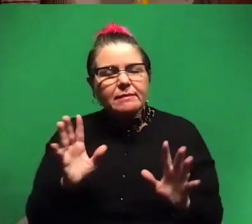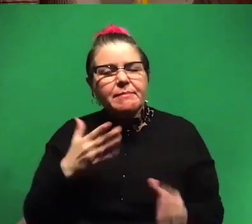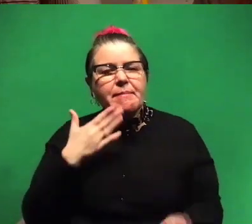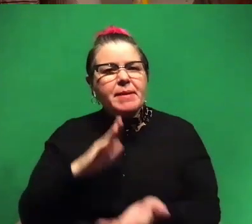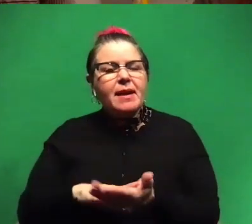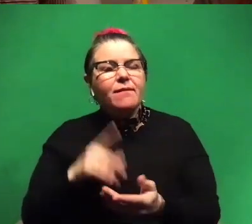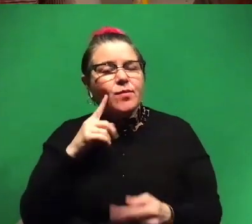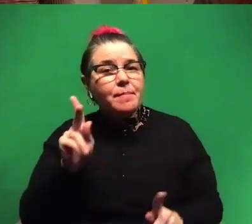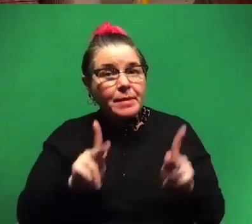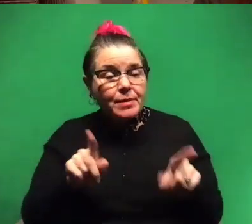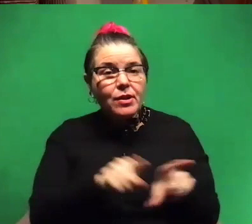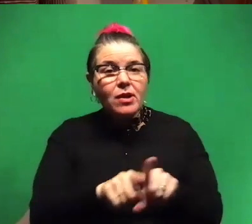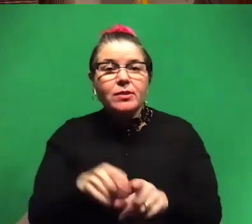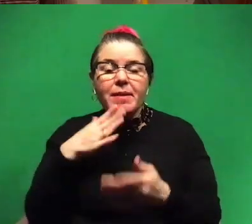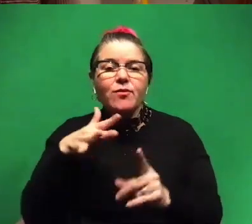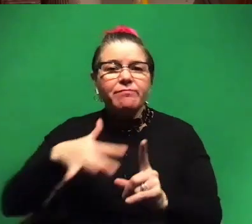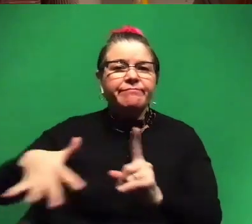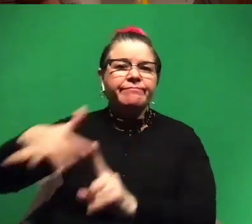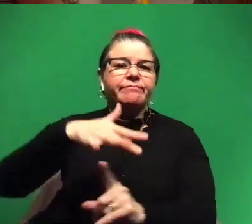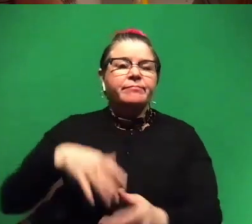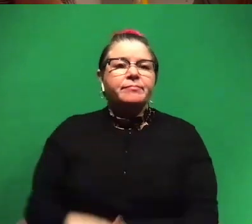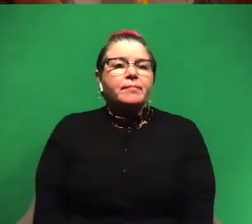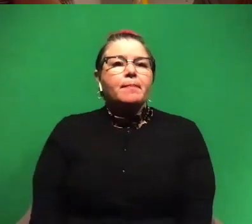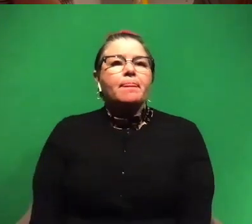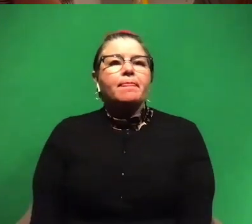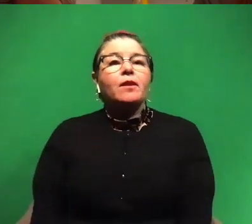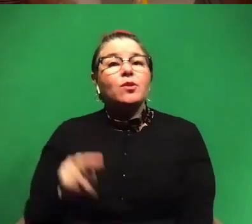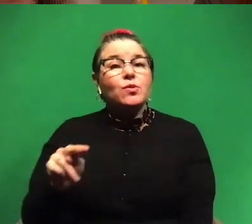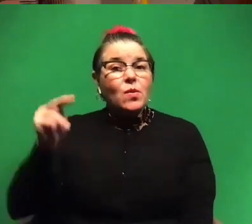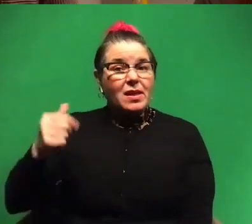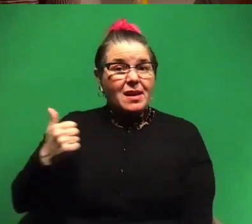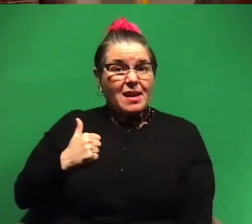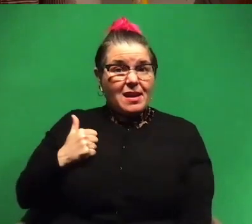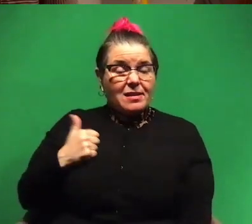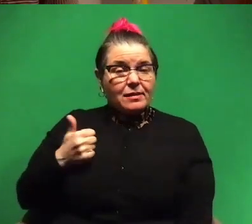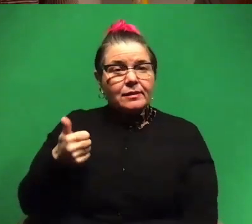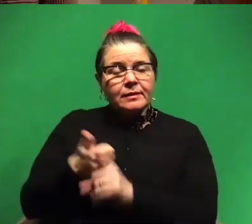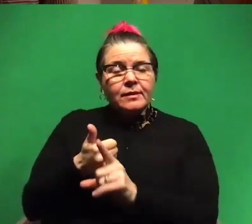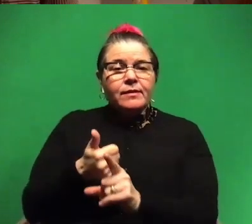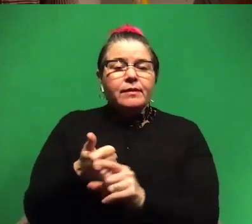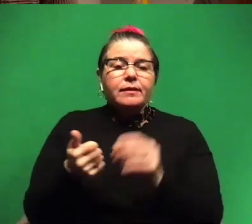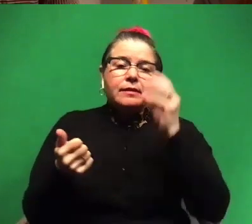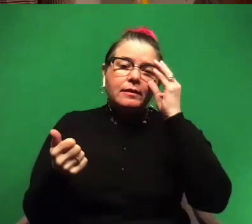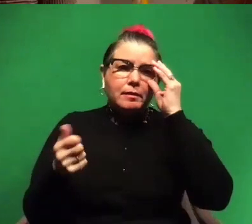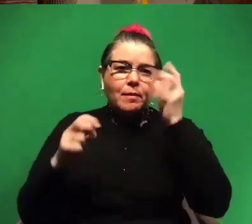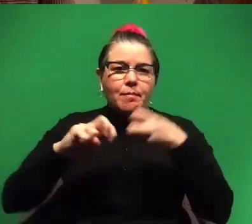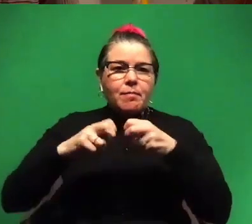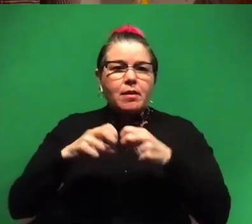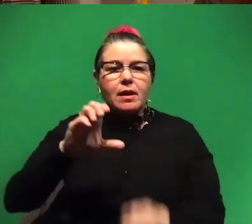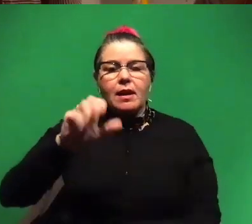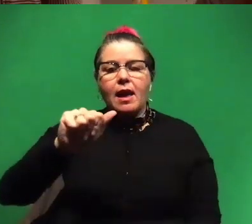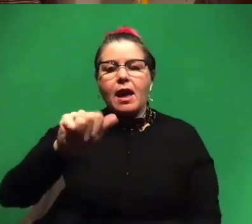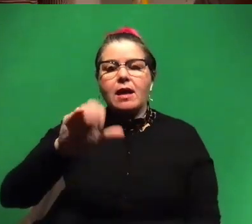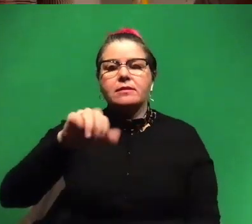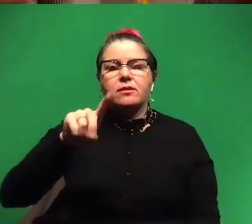and it's also really bad for surrounding environments. And in northern Canada specifically as well, a problem called acid rock